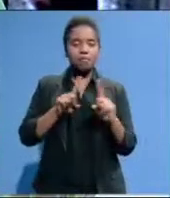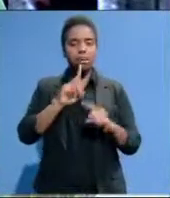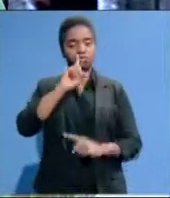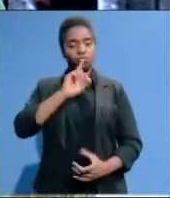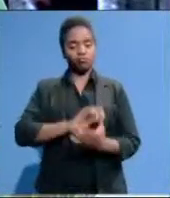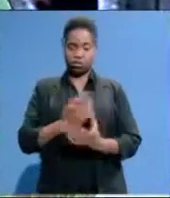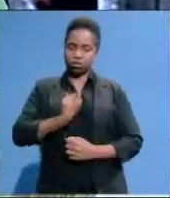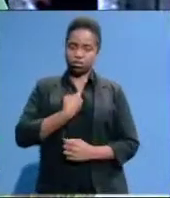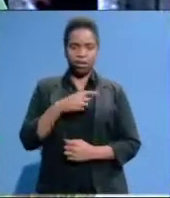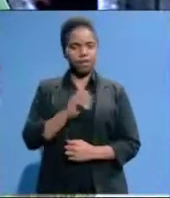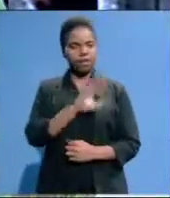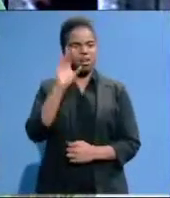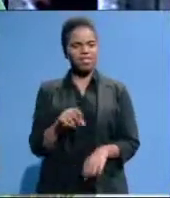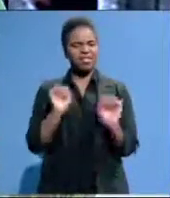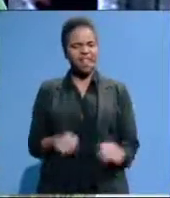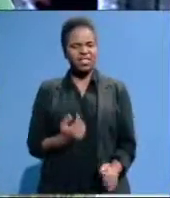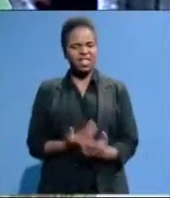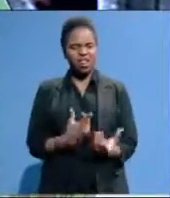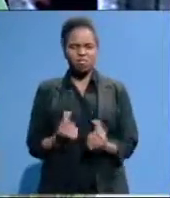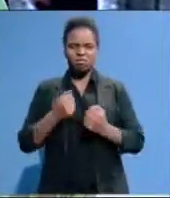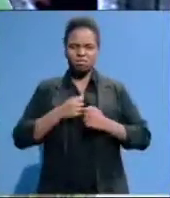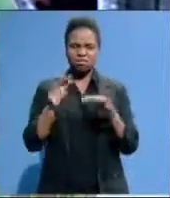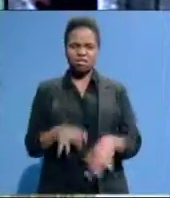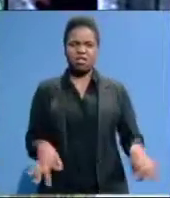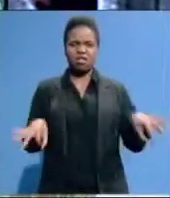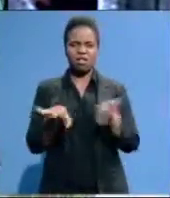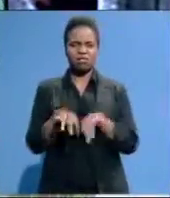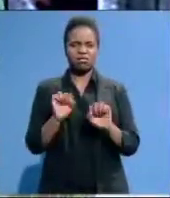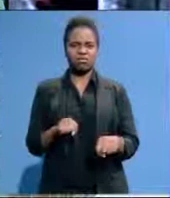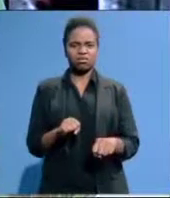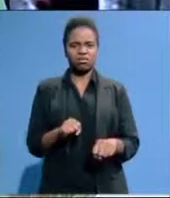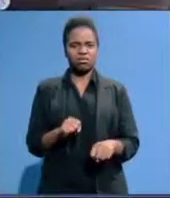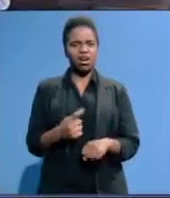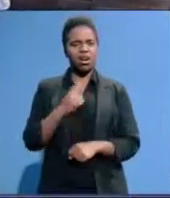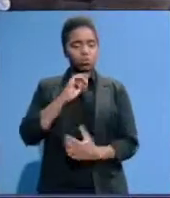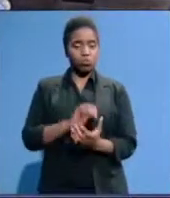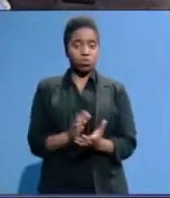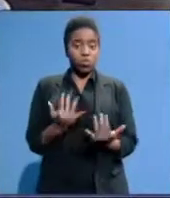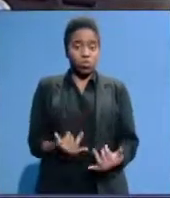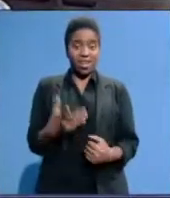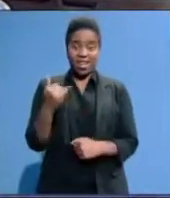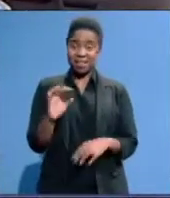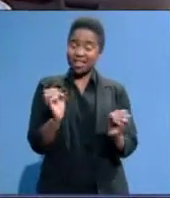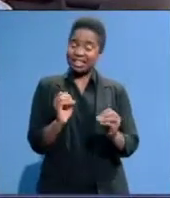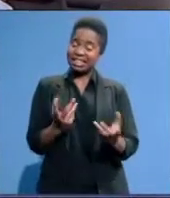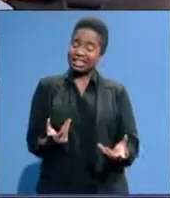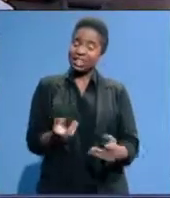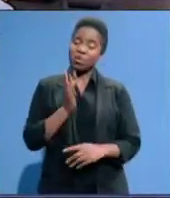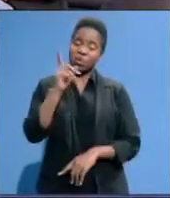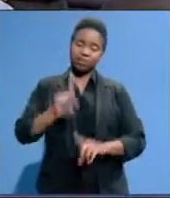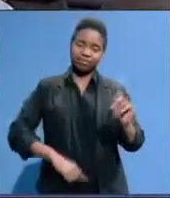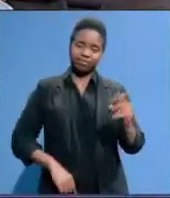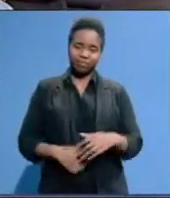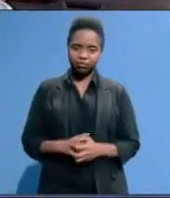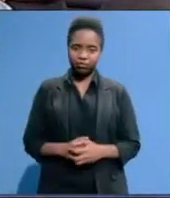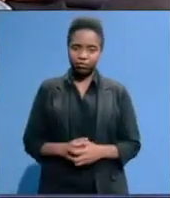as South Africans. We've got to trust the values that we want to live. We've got to trust ourselves. Otherwise, we'll never get it right. Yeah, I think